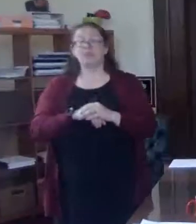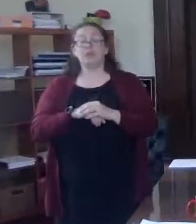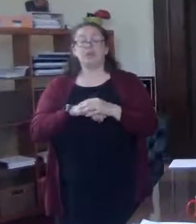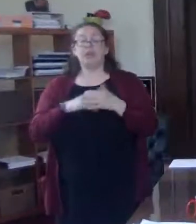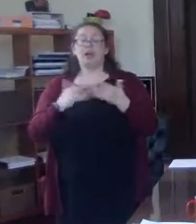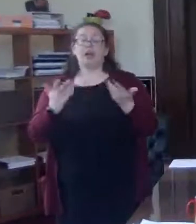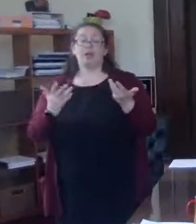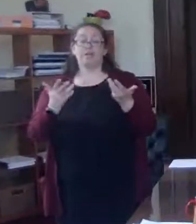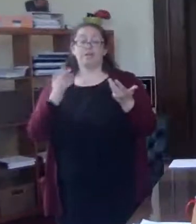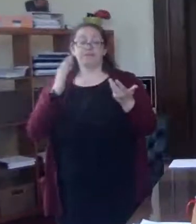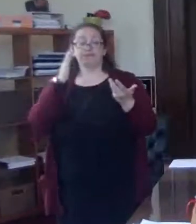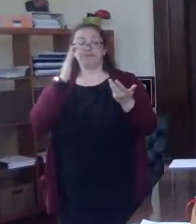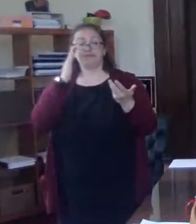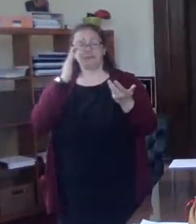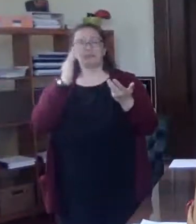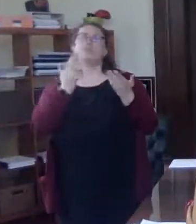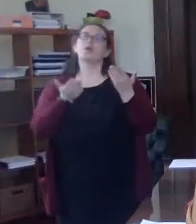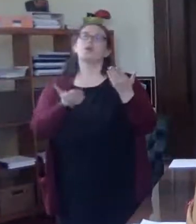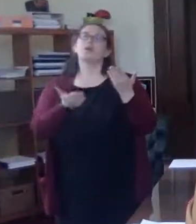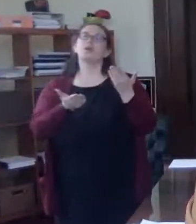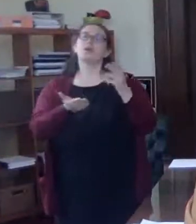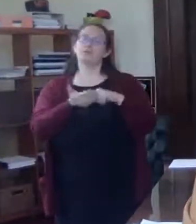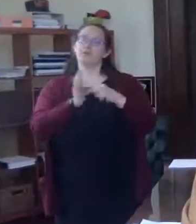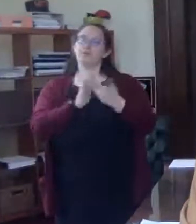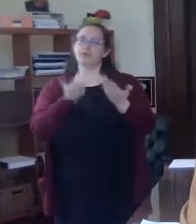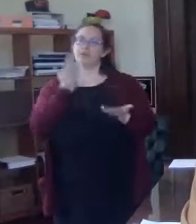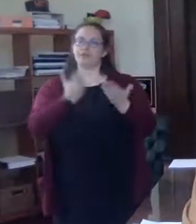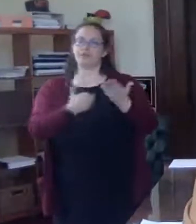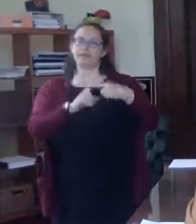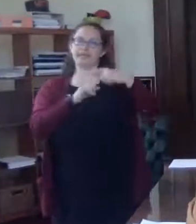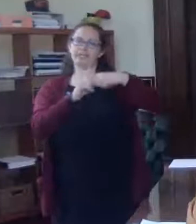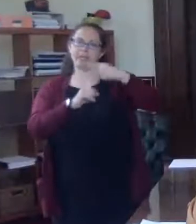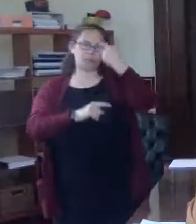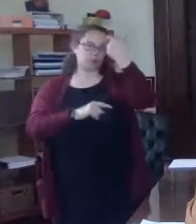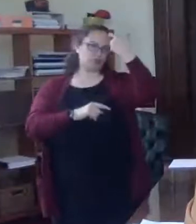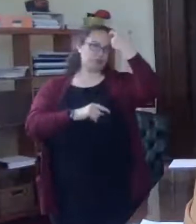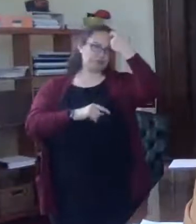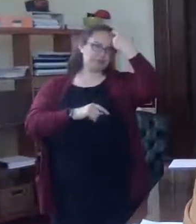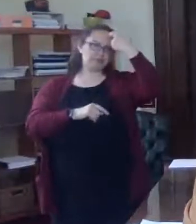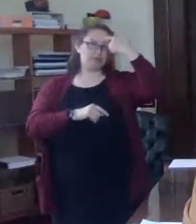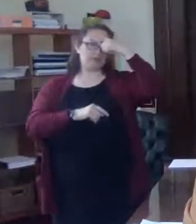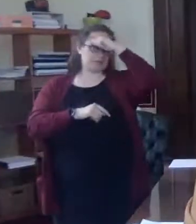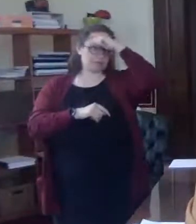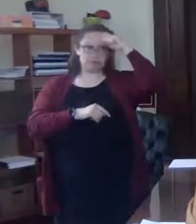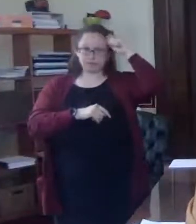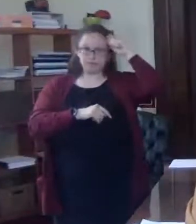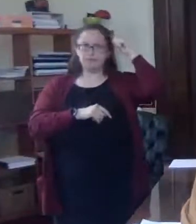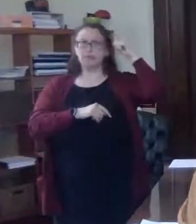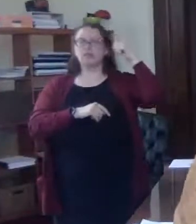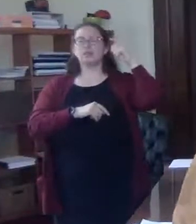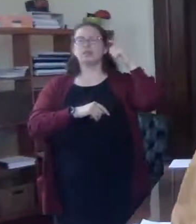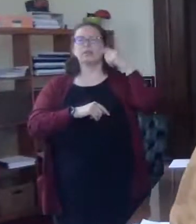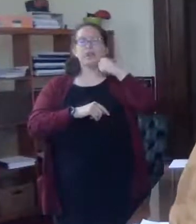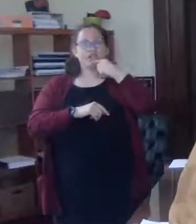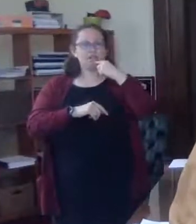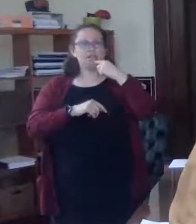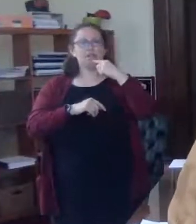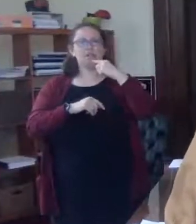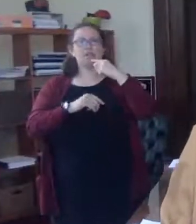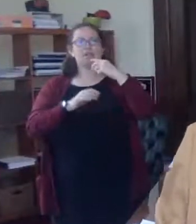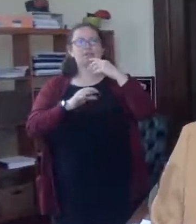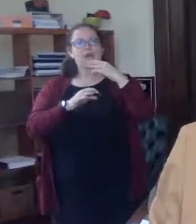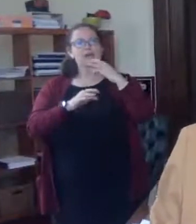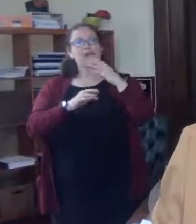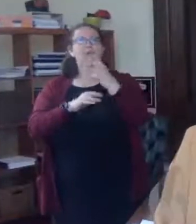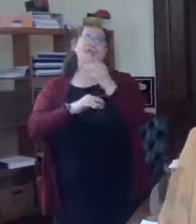be, maybe there would be temperatures taken. Maybe there would be social distancing.